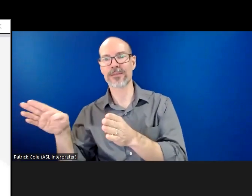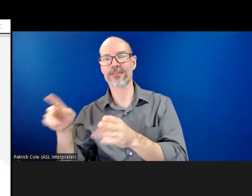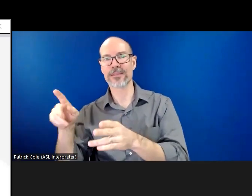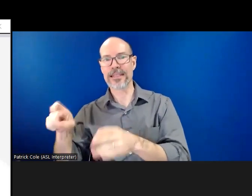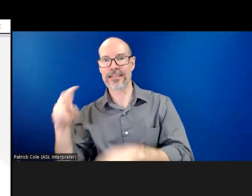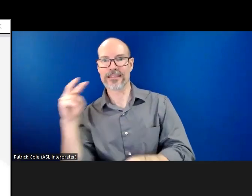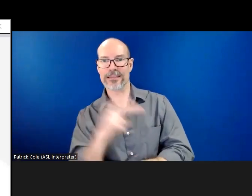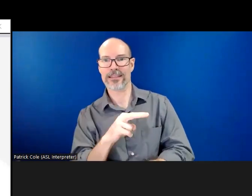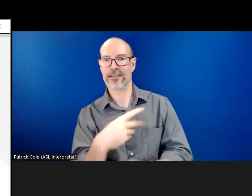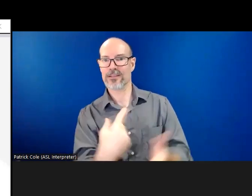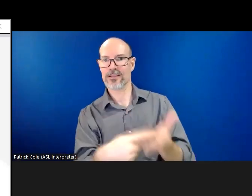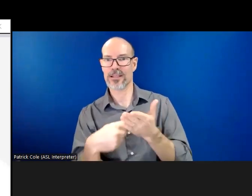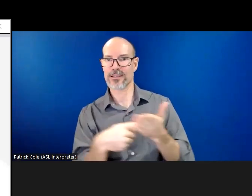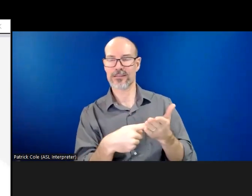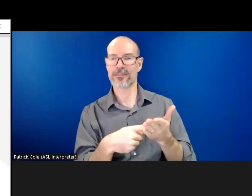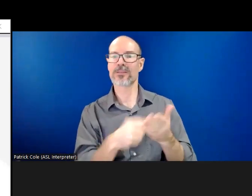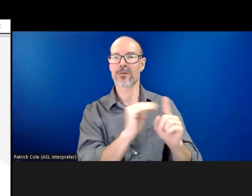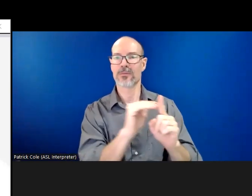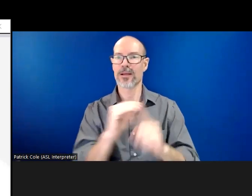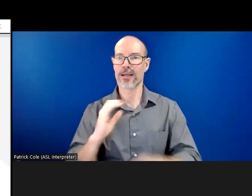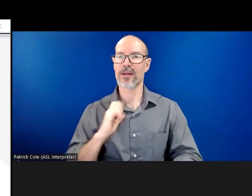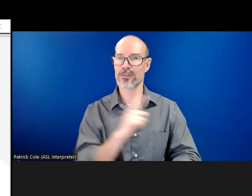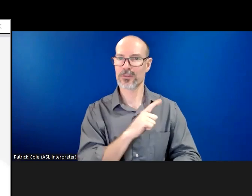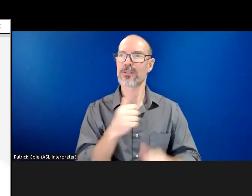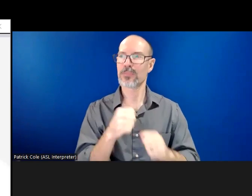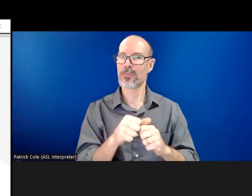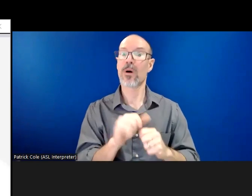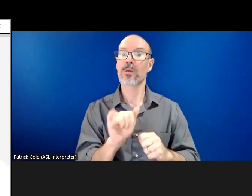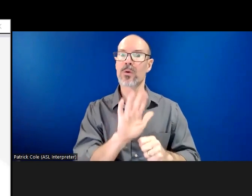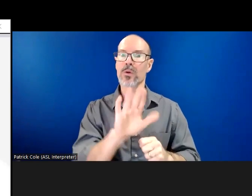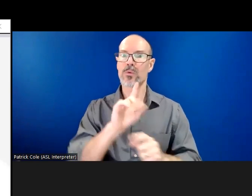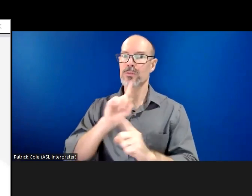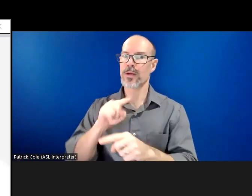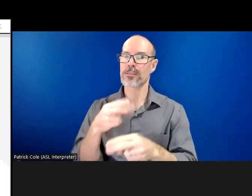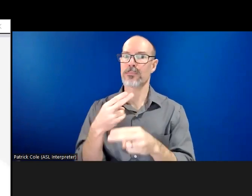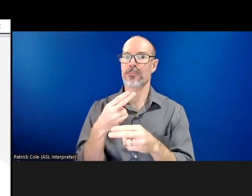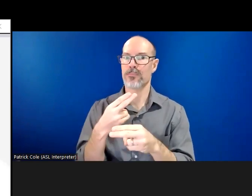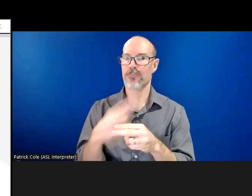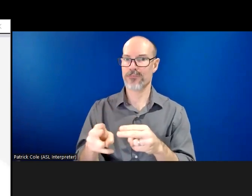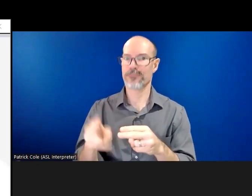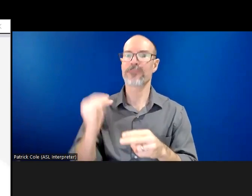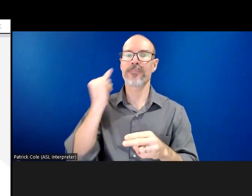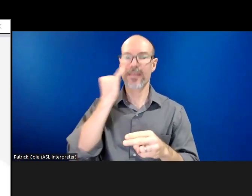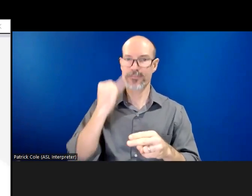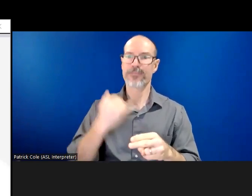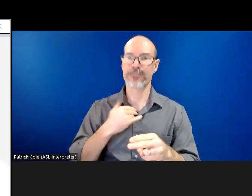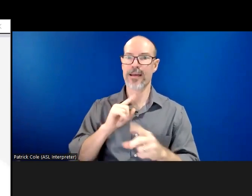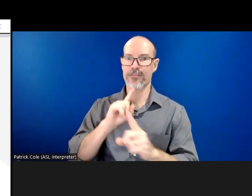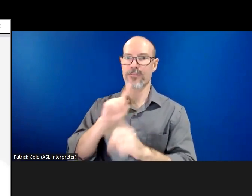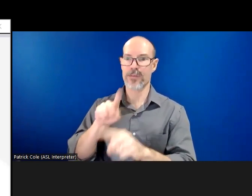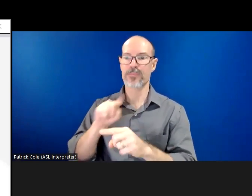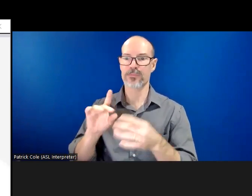As well as just reminder of the council members to keep their responses brief if we do, if we are able to go